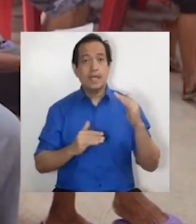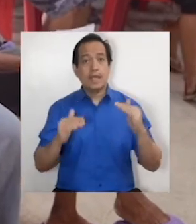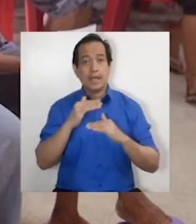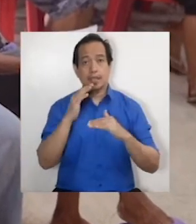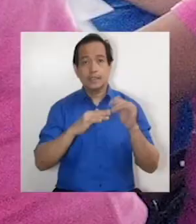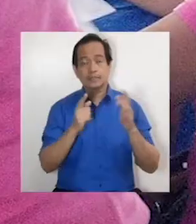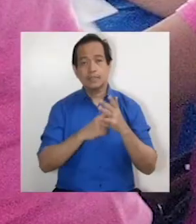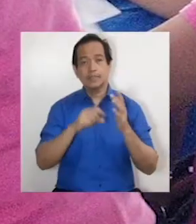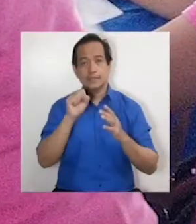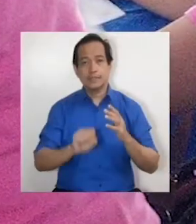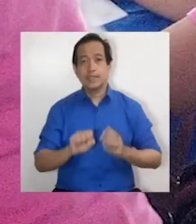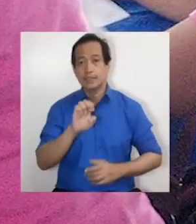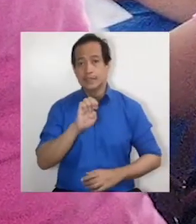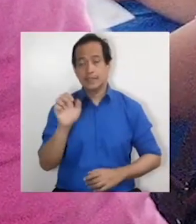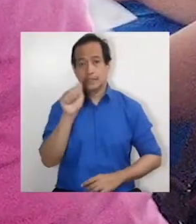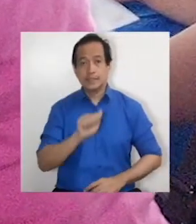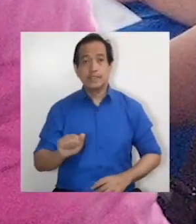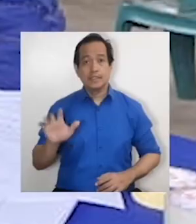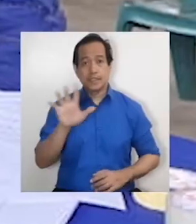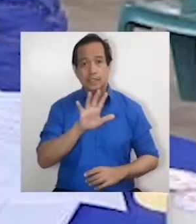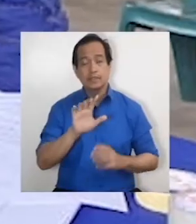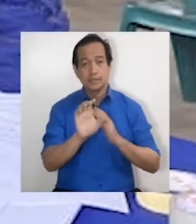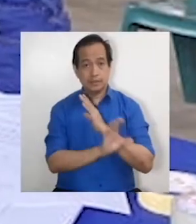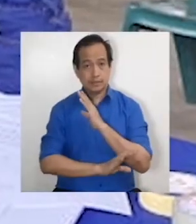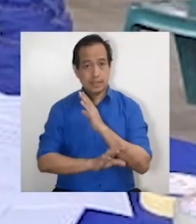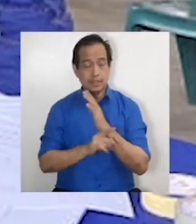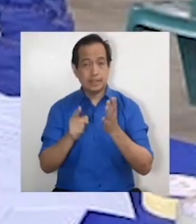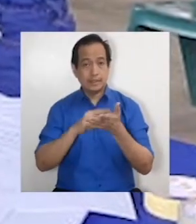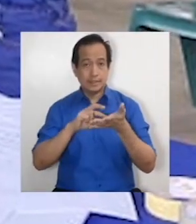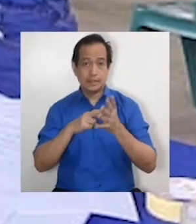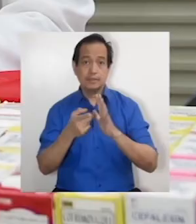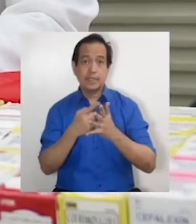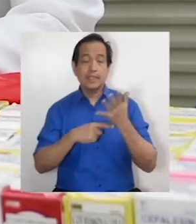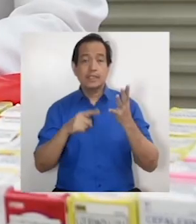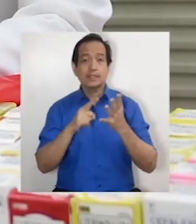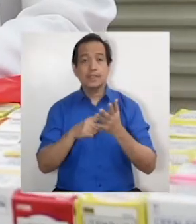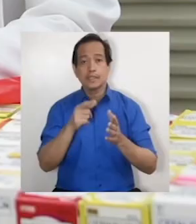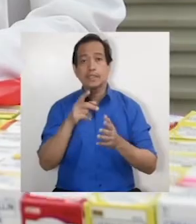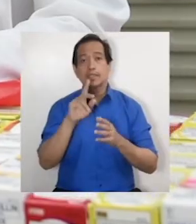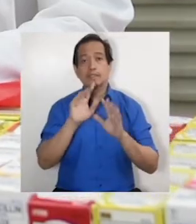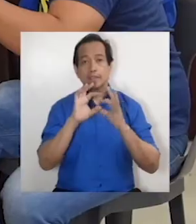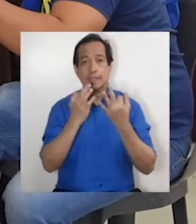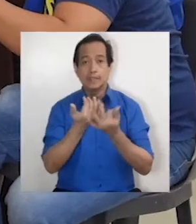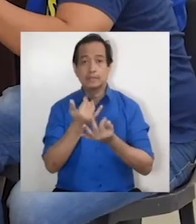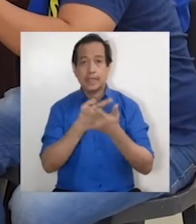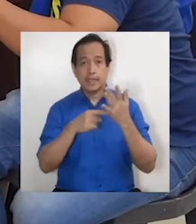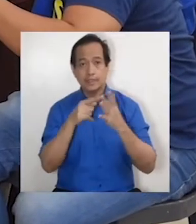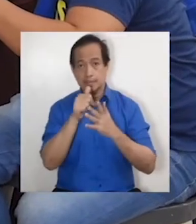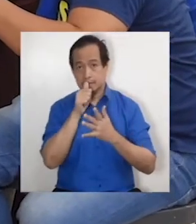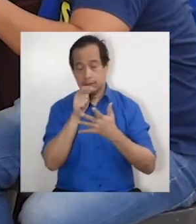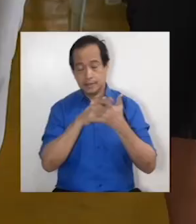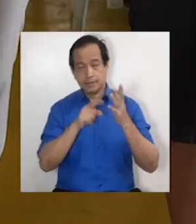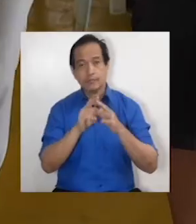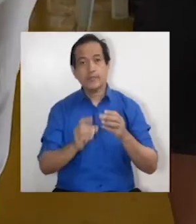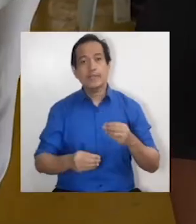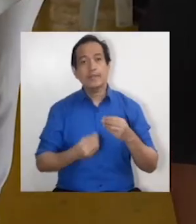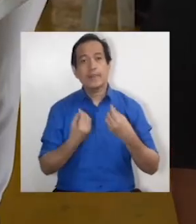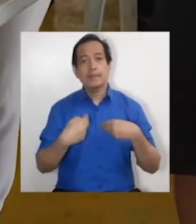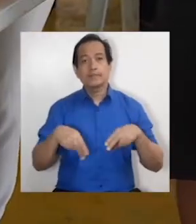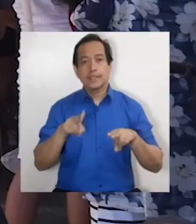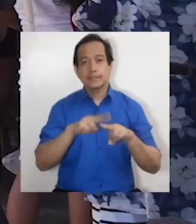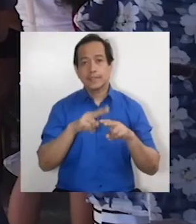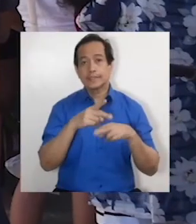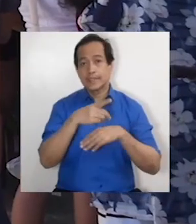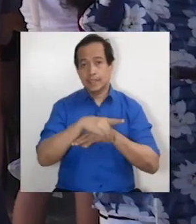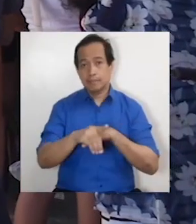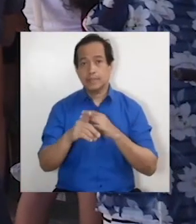most of its Southeast Asian peers. This means the private sector helps to augment the delivery of basic social